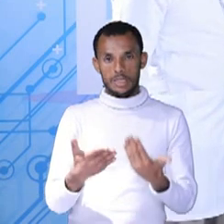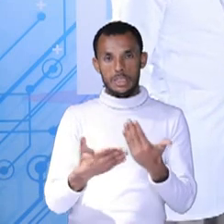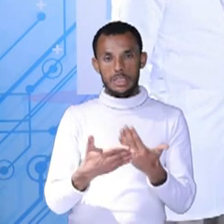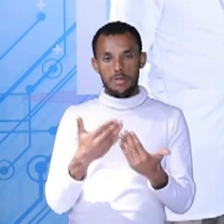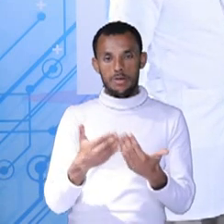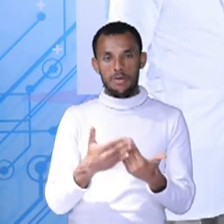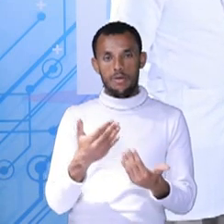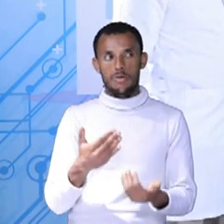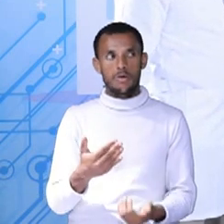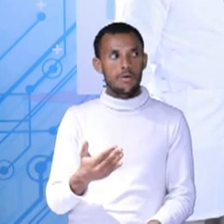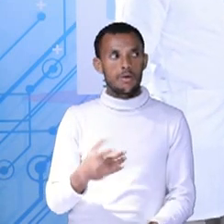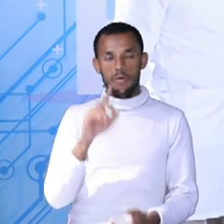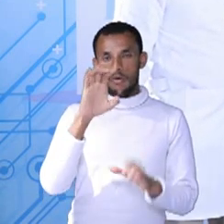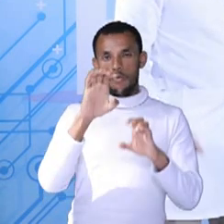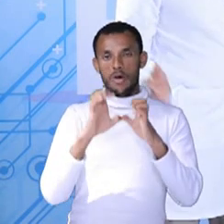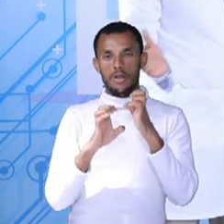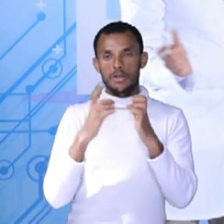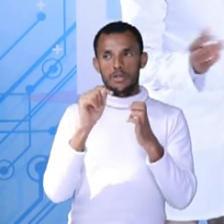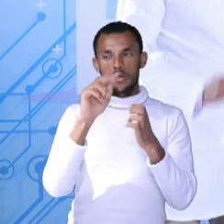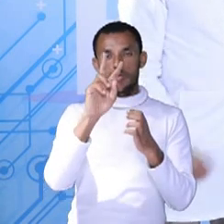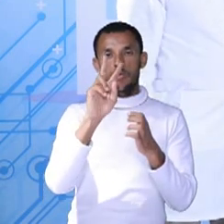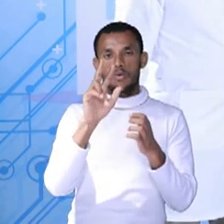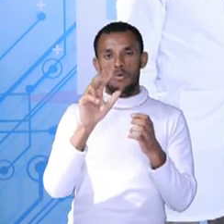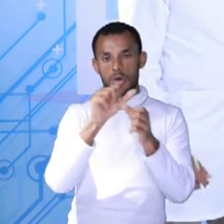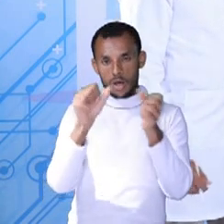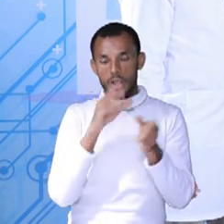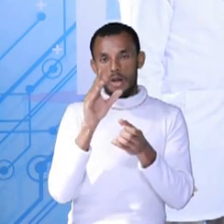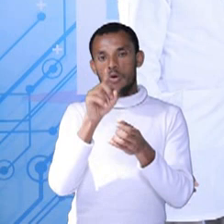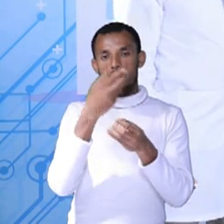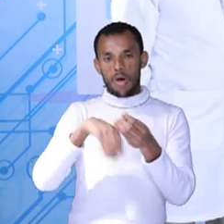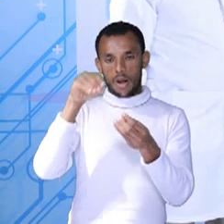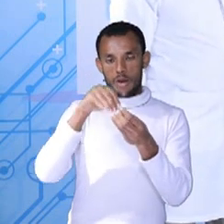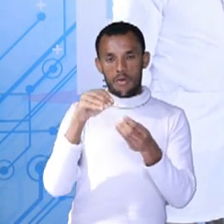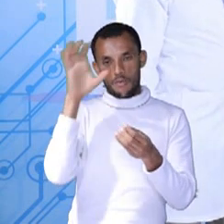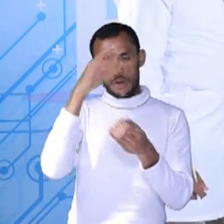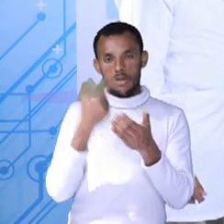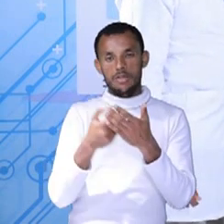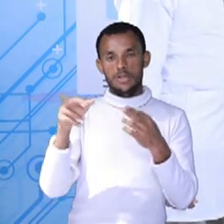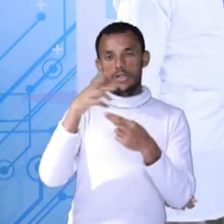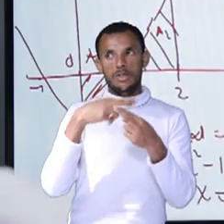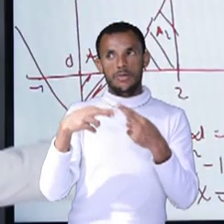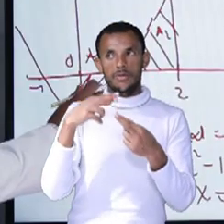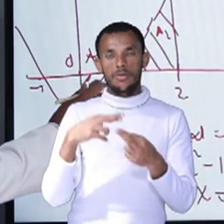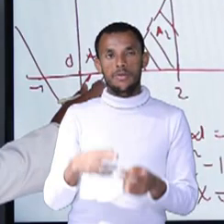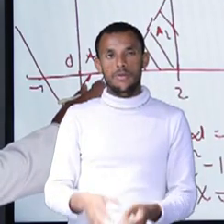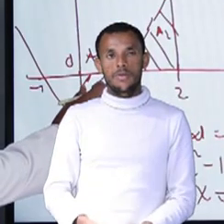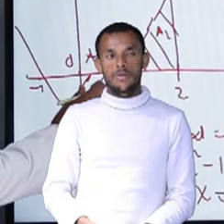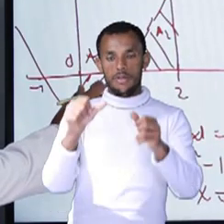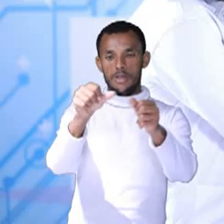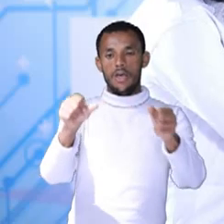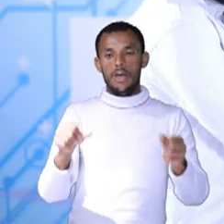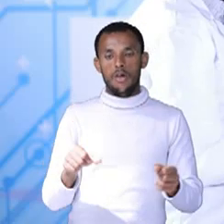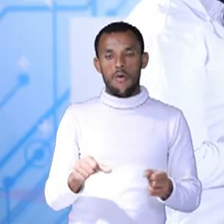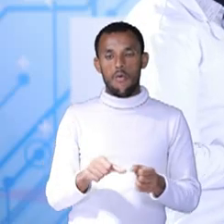simply you evaluate the two areas and you add so that you find this region. So the area